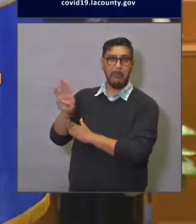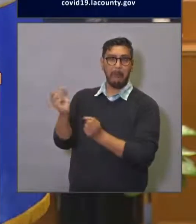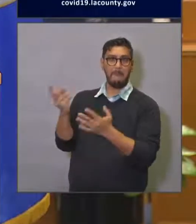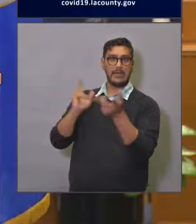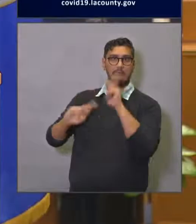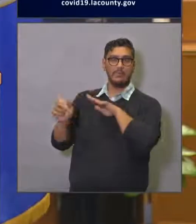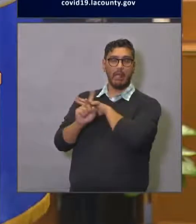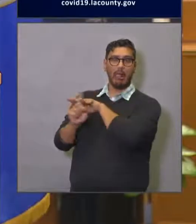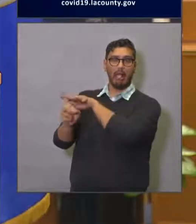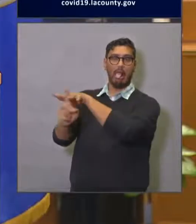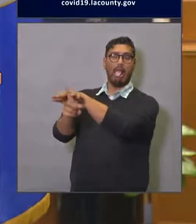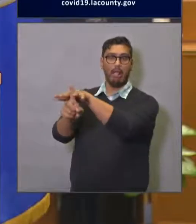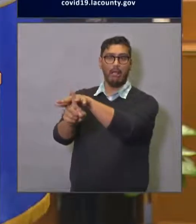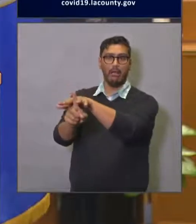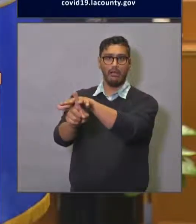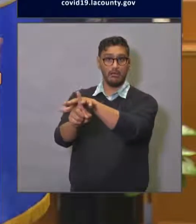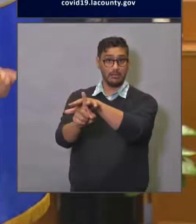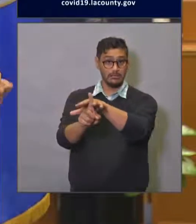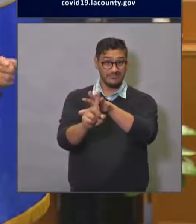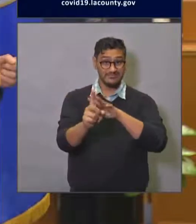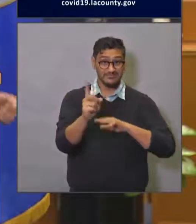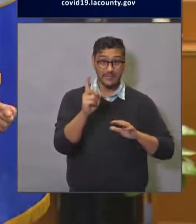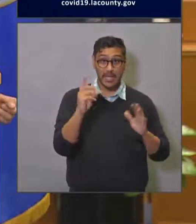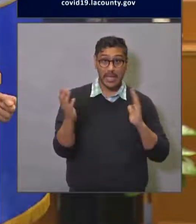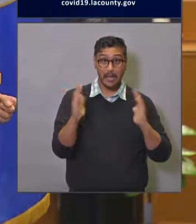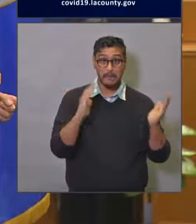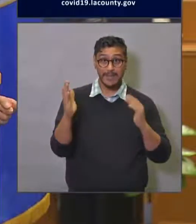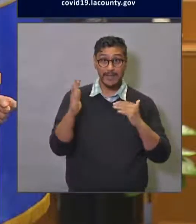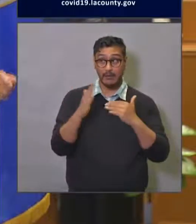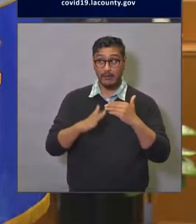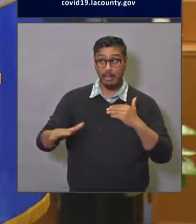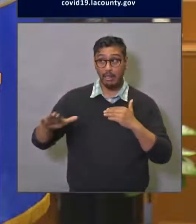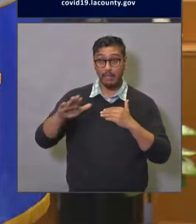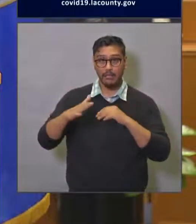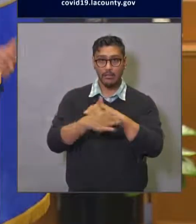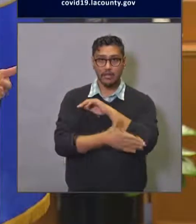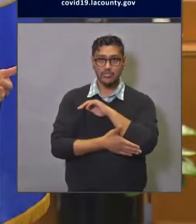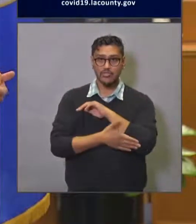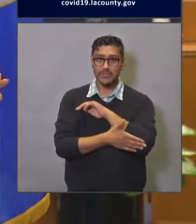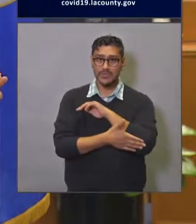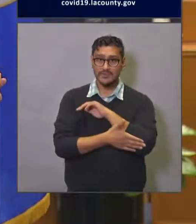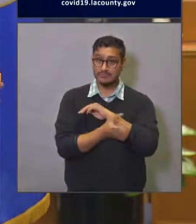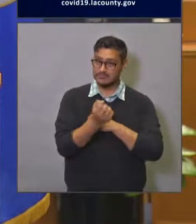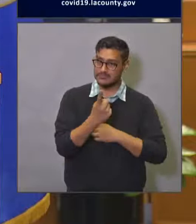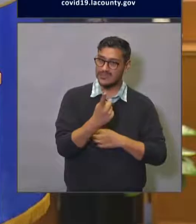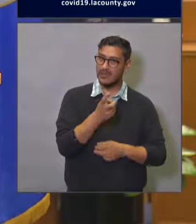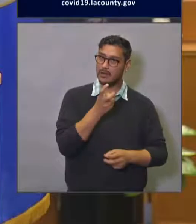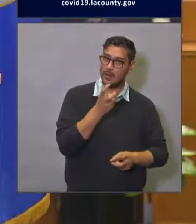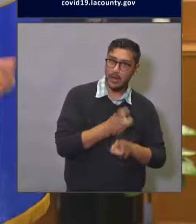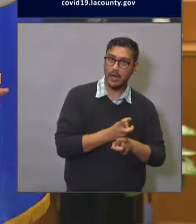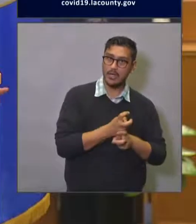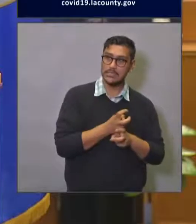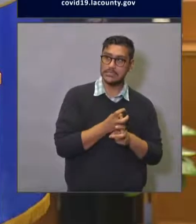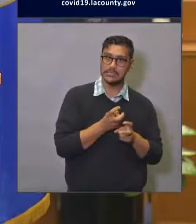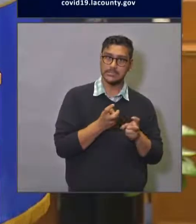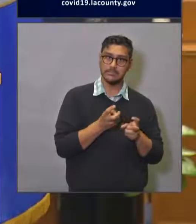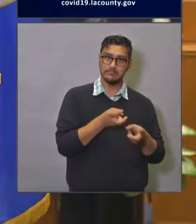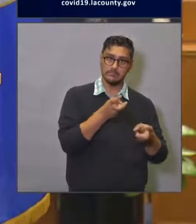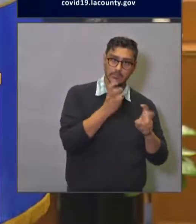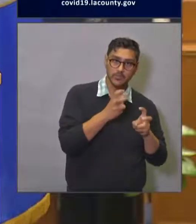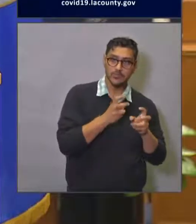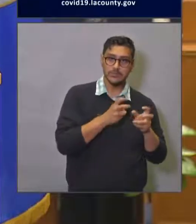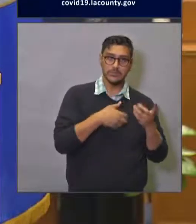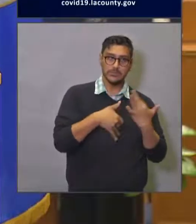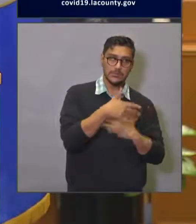work to just not get ourselves into a lot of trouble. Because the more things are opened up, the more we interact with each